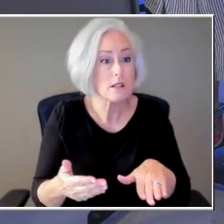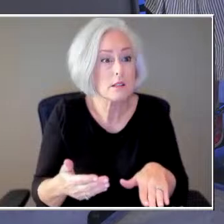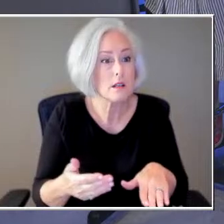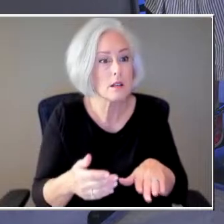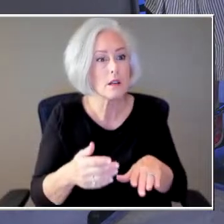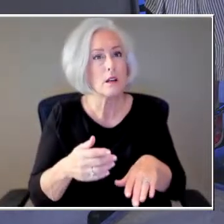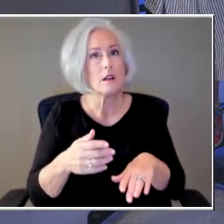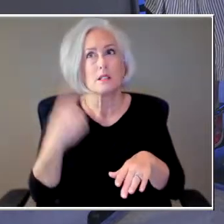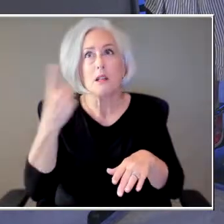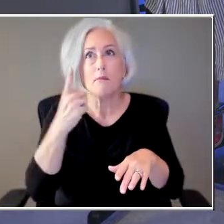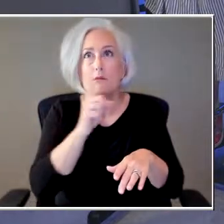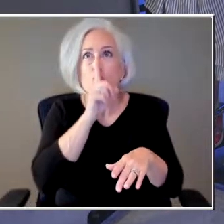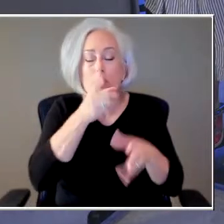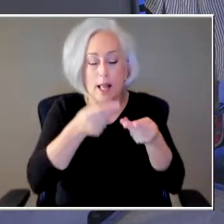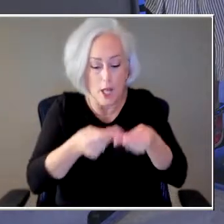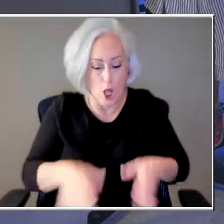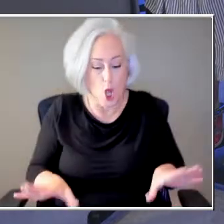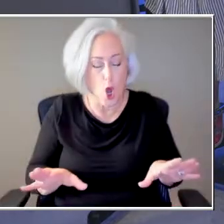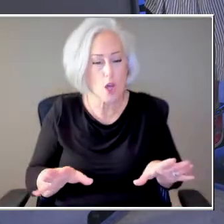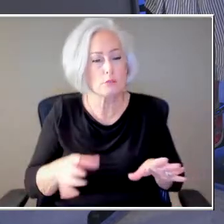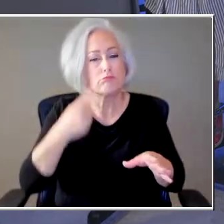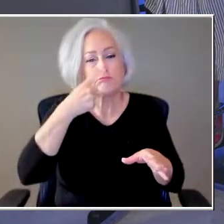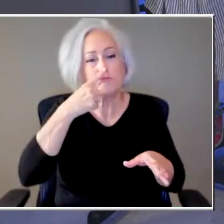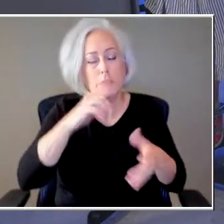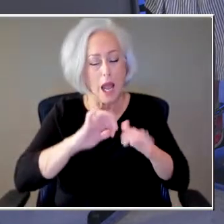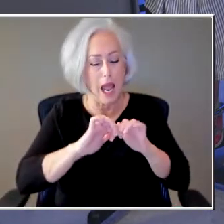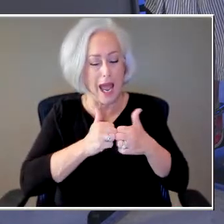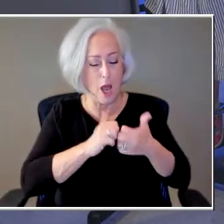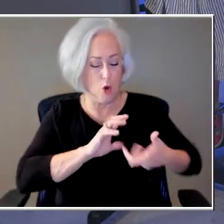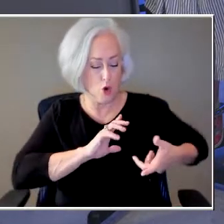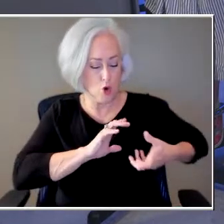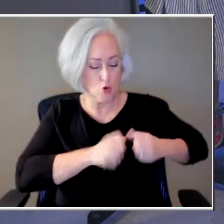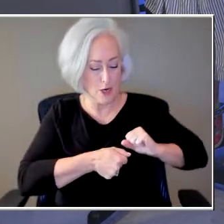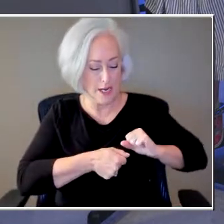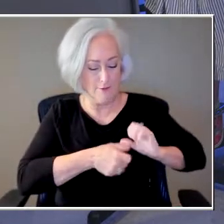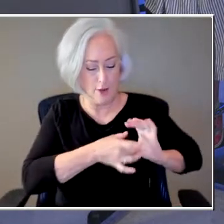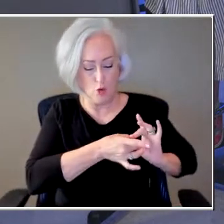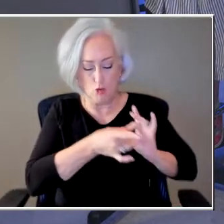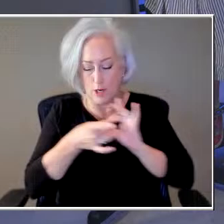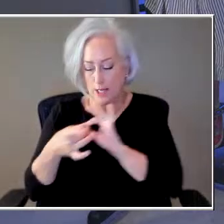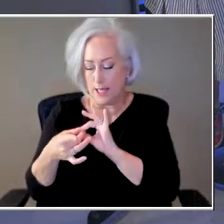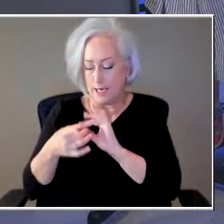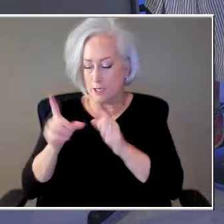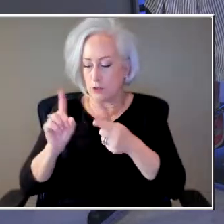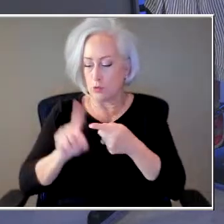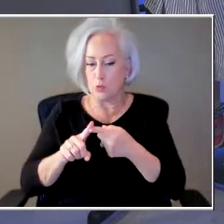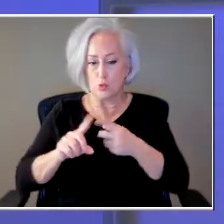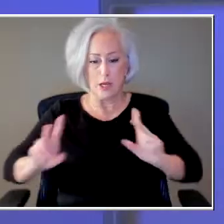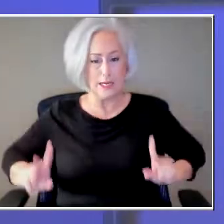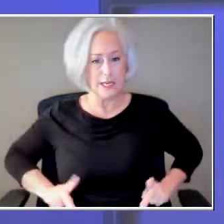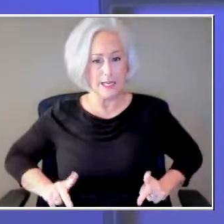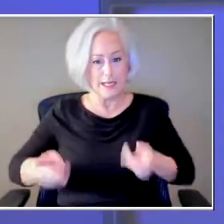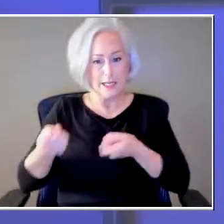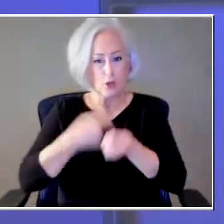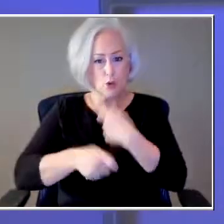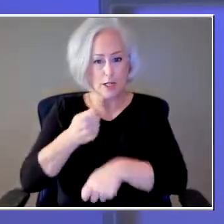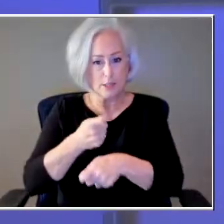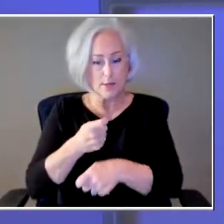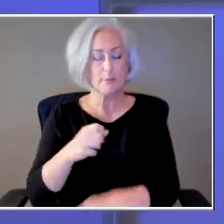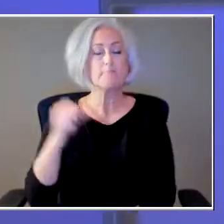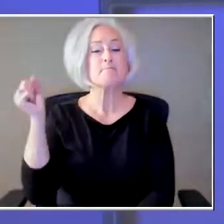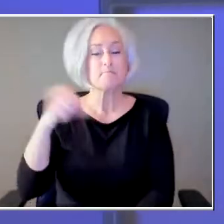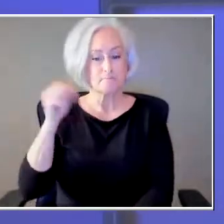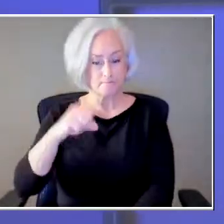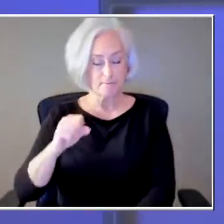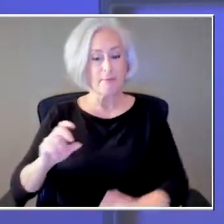loss. Explain how grief and what it means in the context of a kidney transplant. Yes, with a kidney transplant or